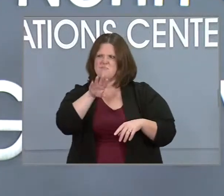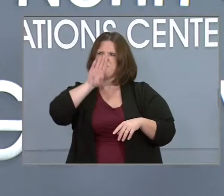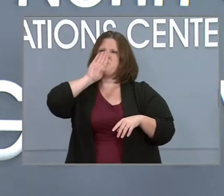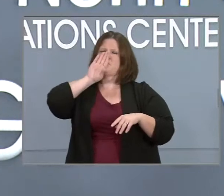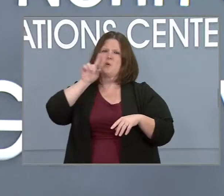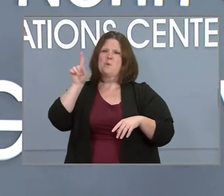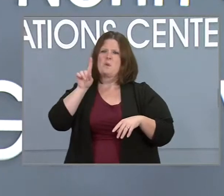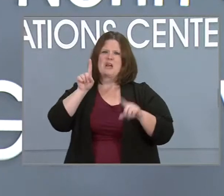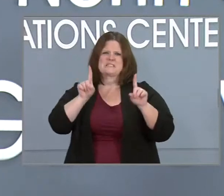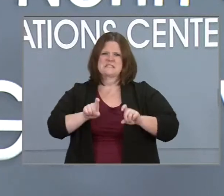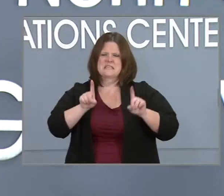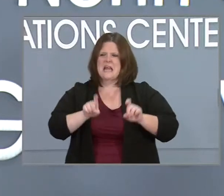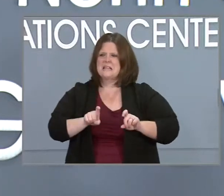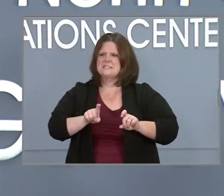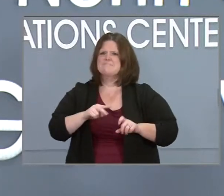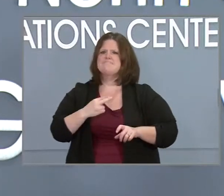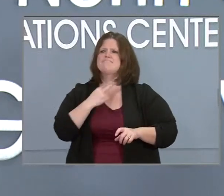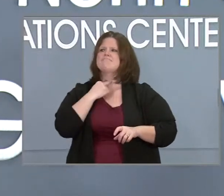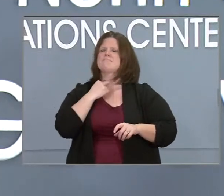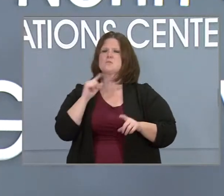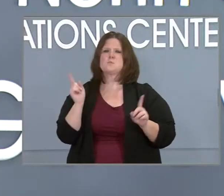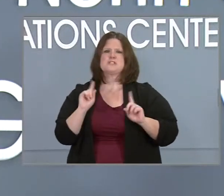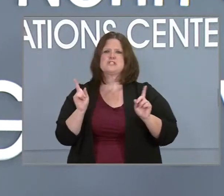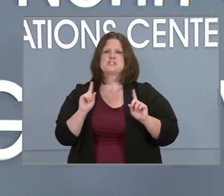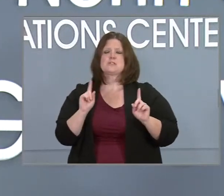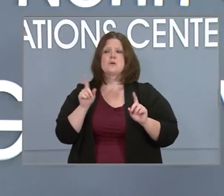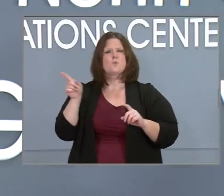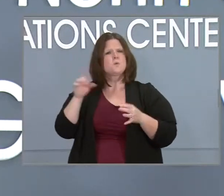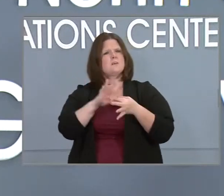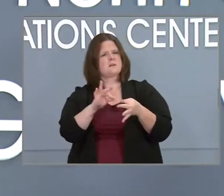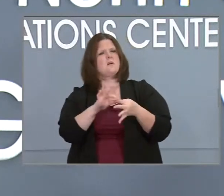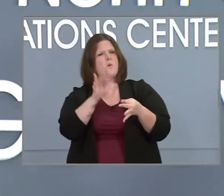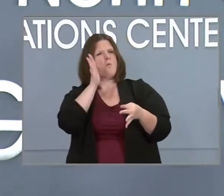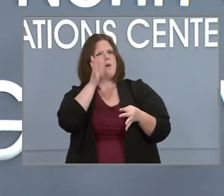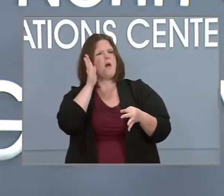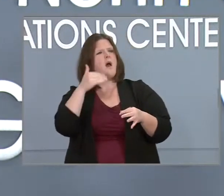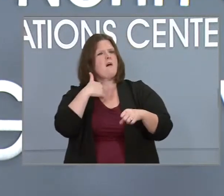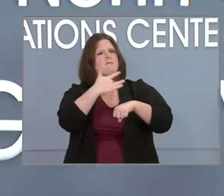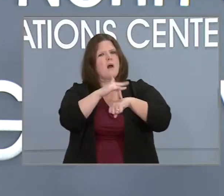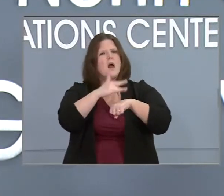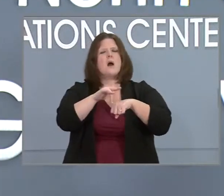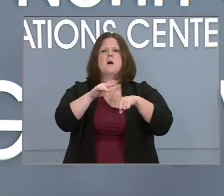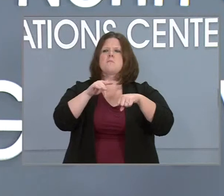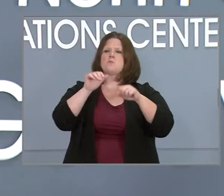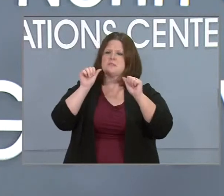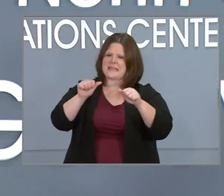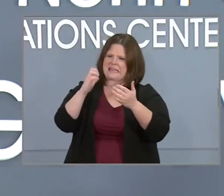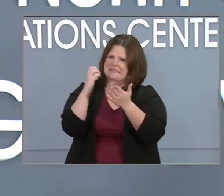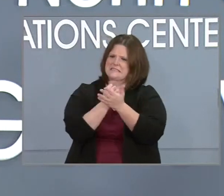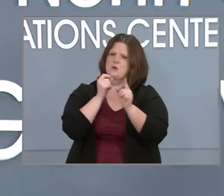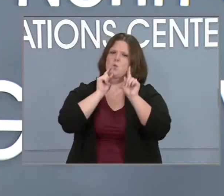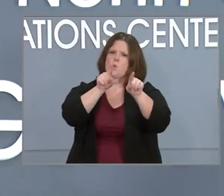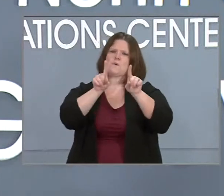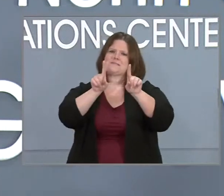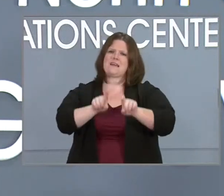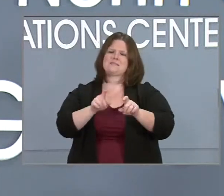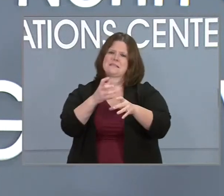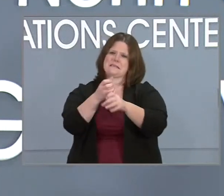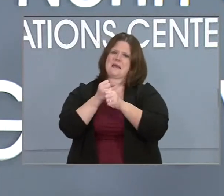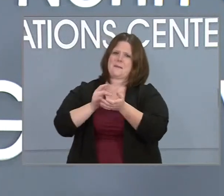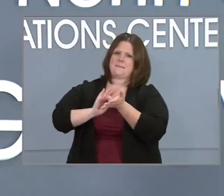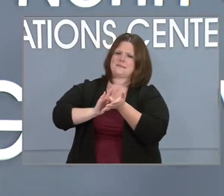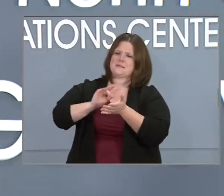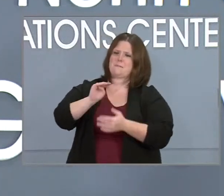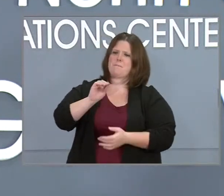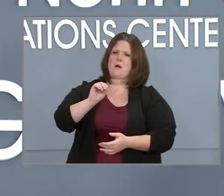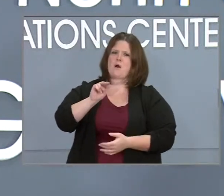And you were talking about getting people tested more readily so they can take advantage of the monoclonal antibodies. You're standing up sites for